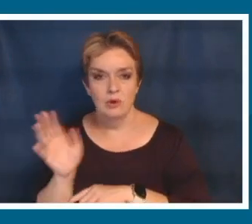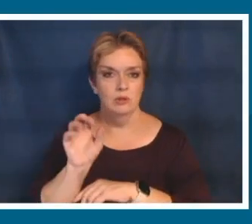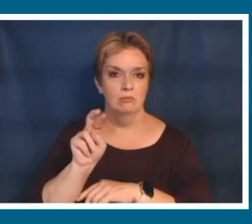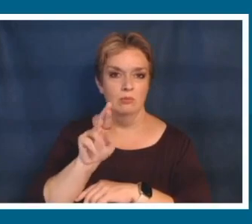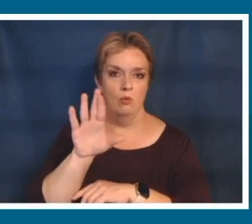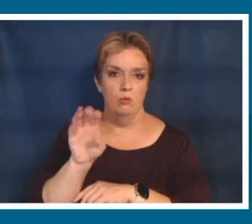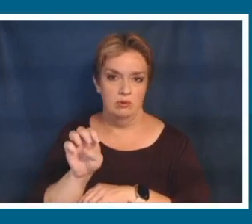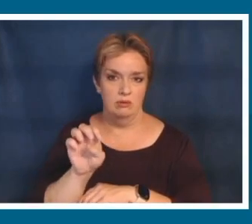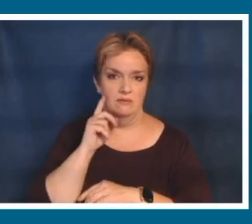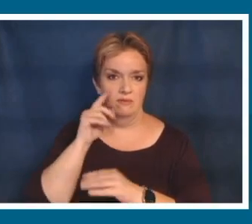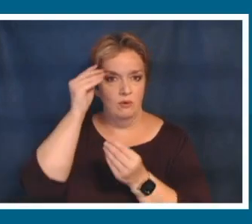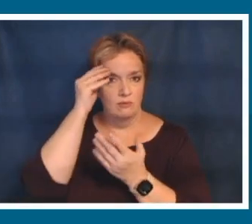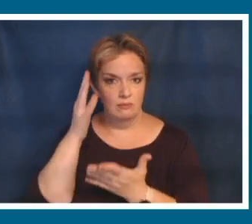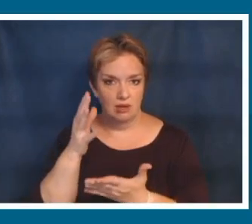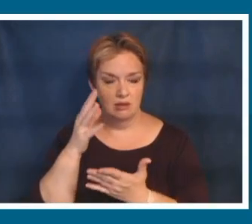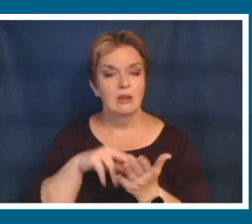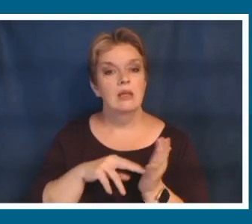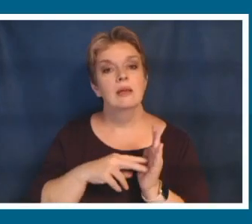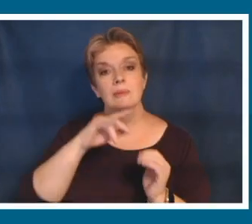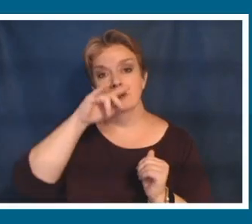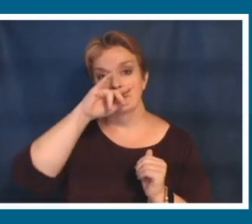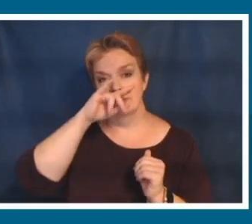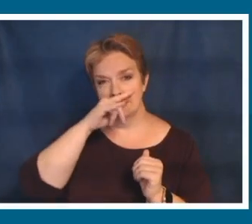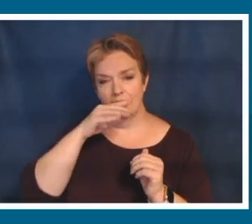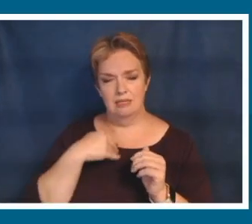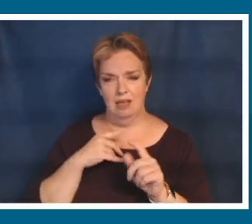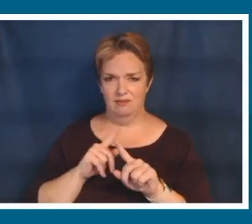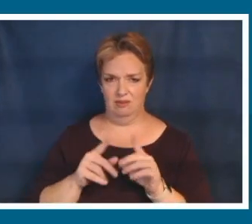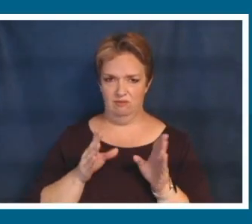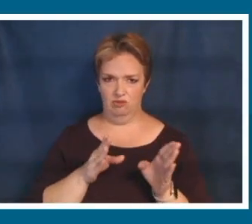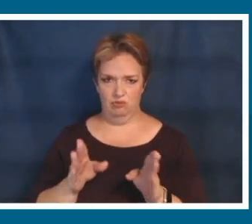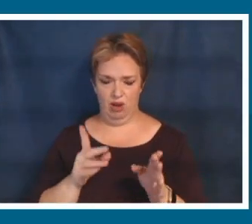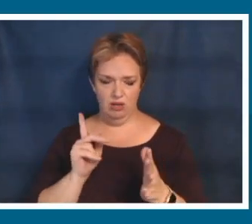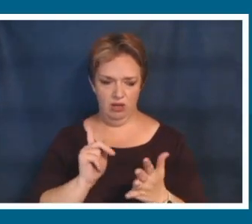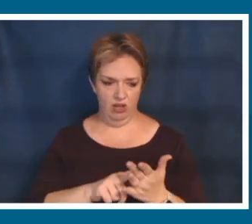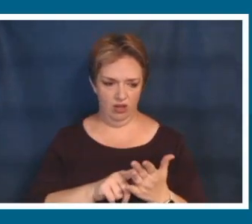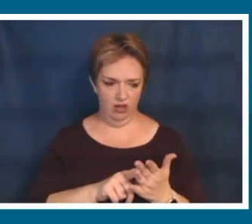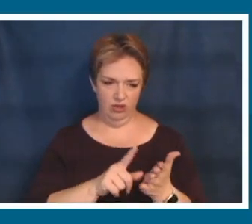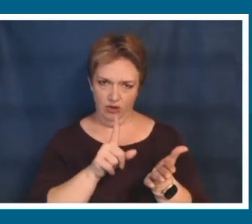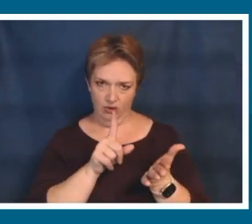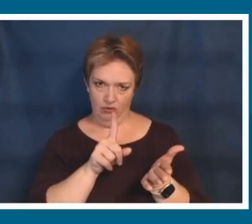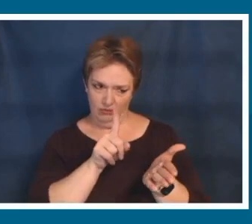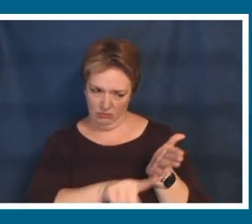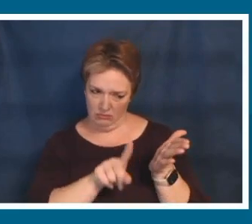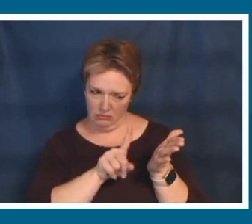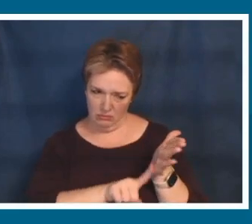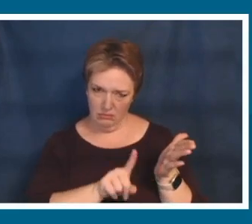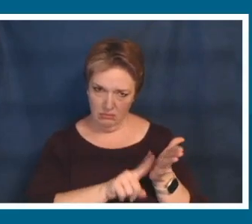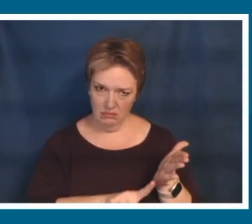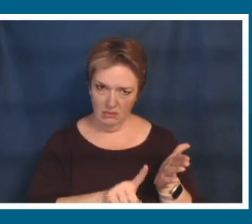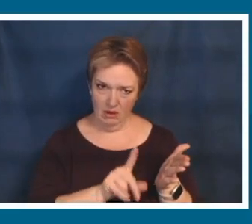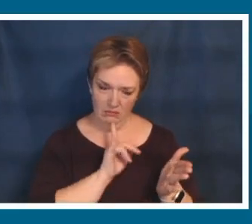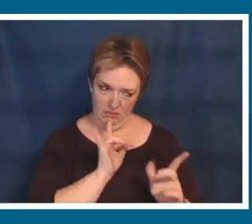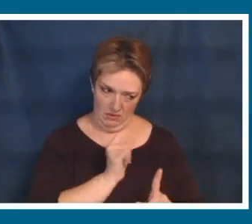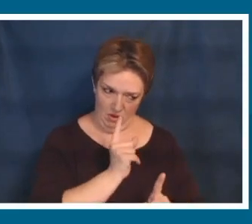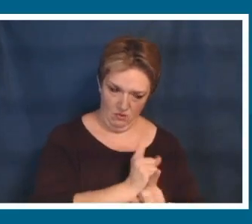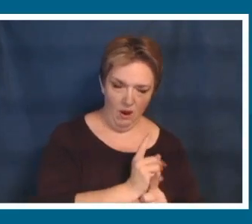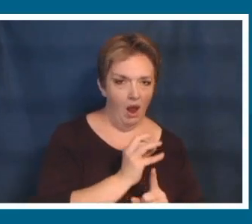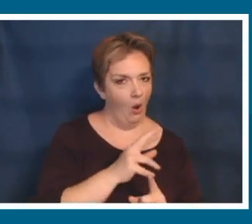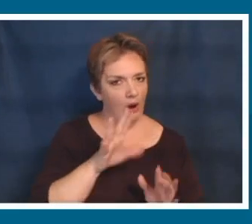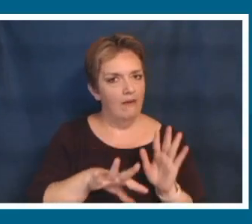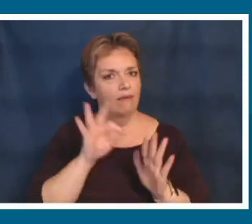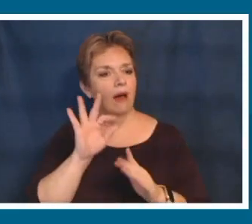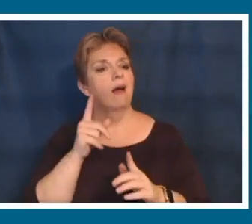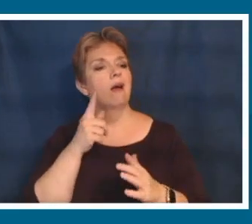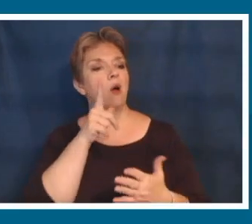kids strategies for validating information and for detecting bias and those real skills that matter a